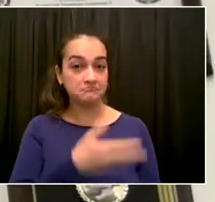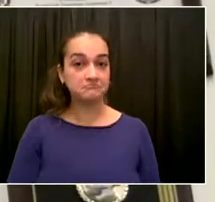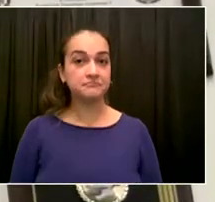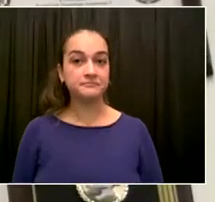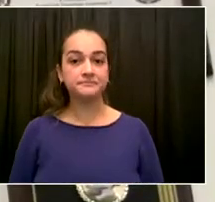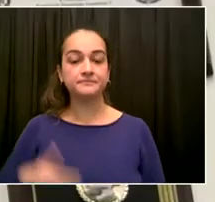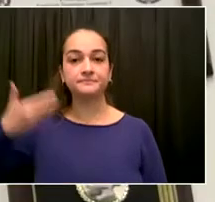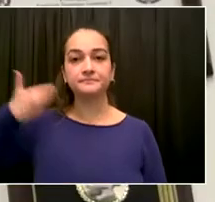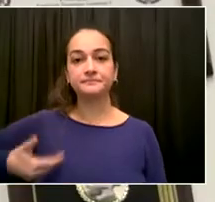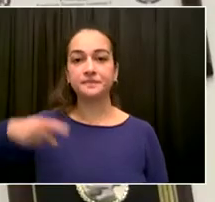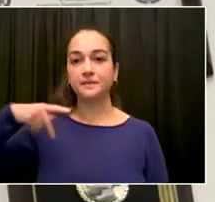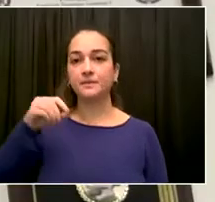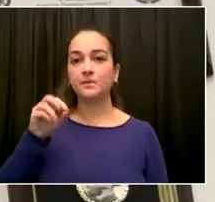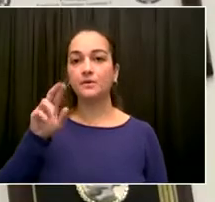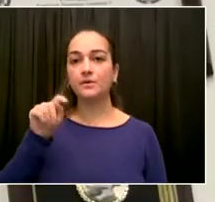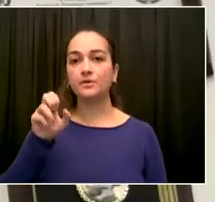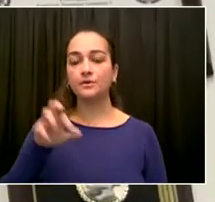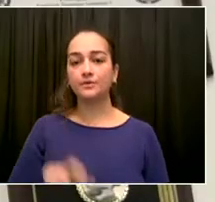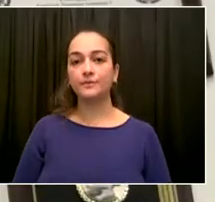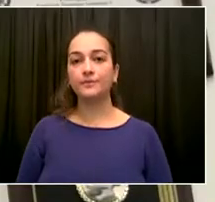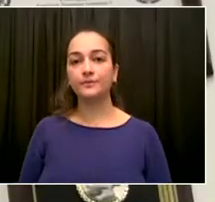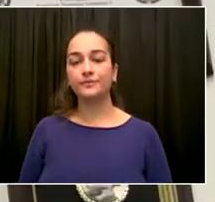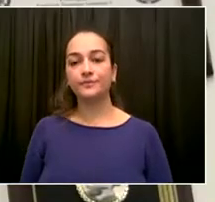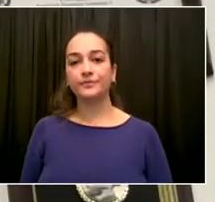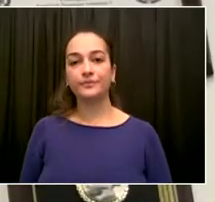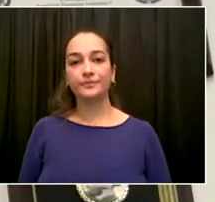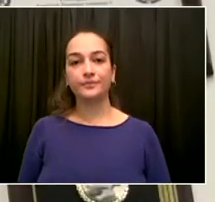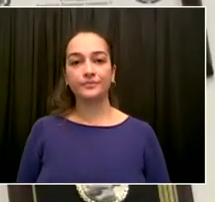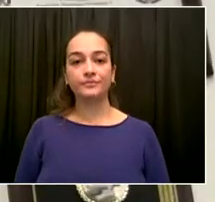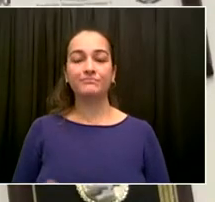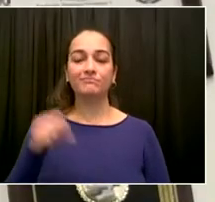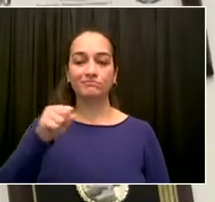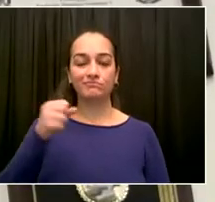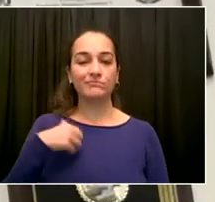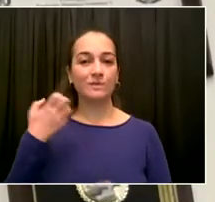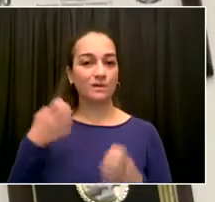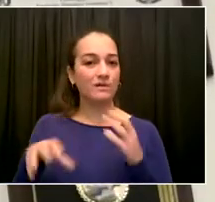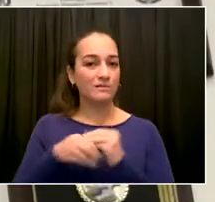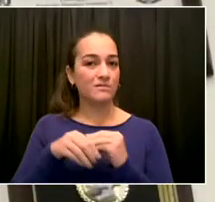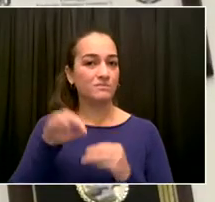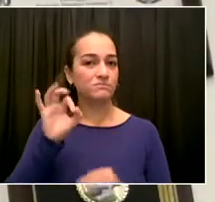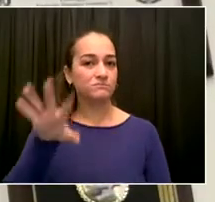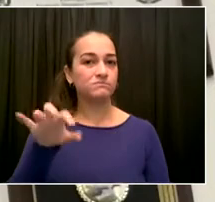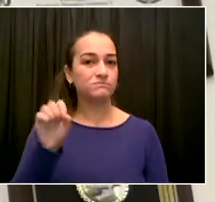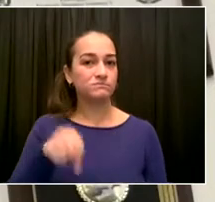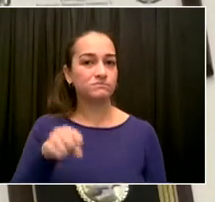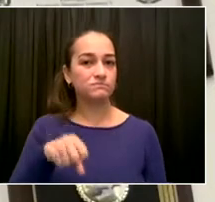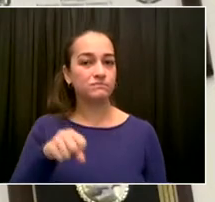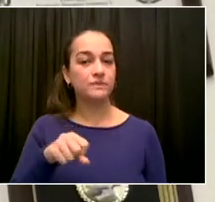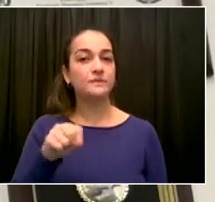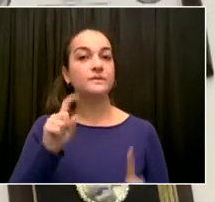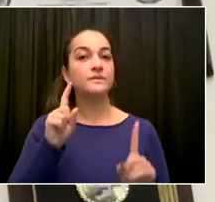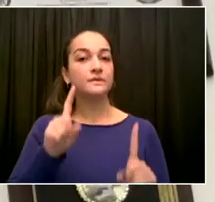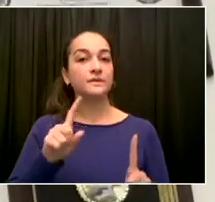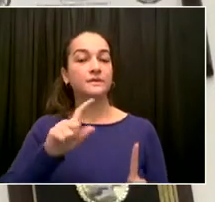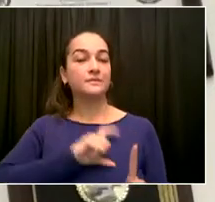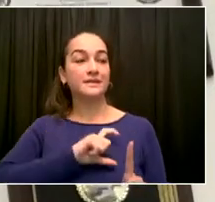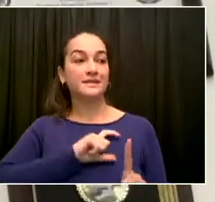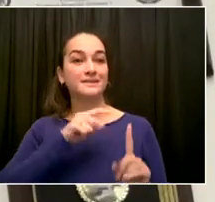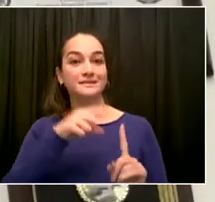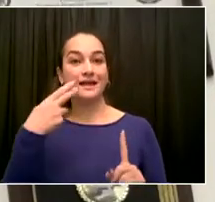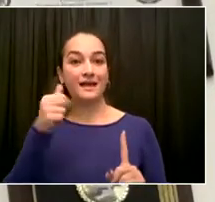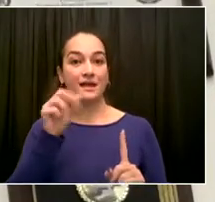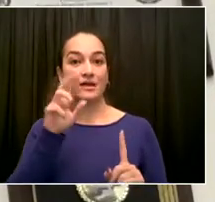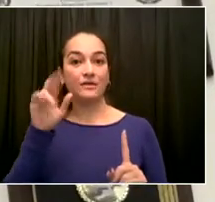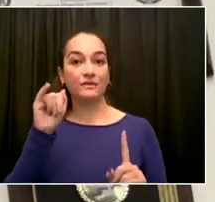again, acknowledge that I know Chief Harrison shares my commitment to ensuring that we're approaching this moment,